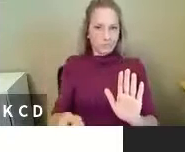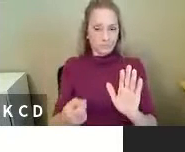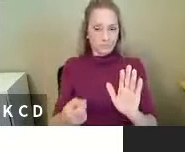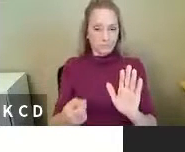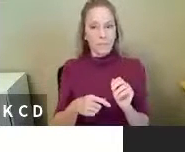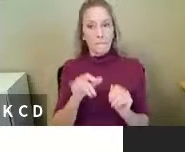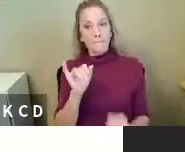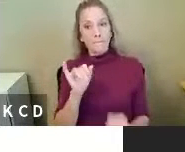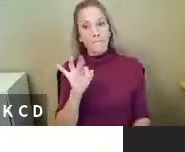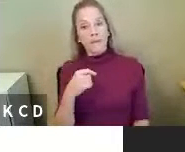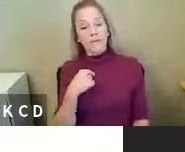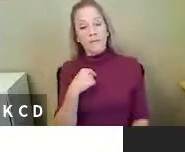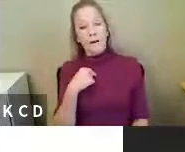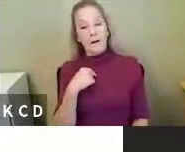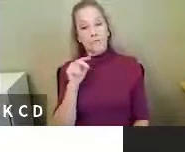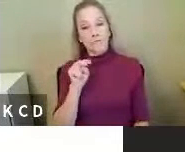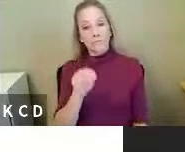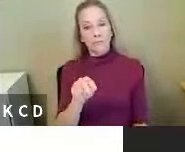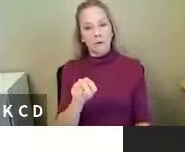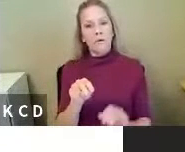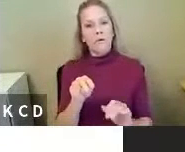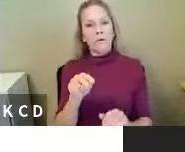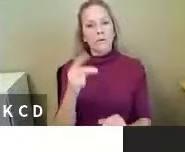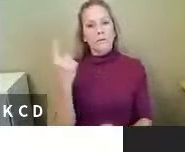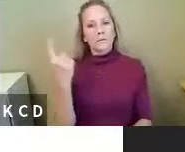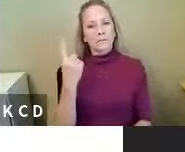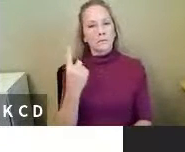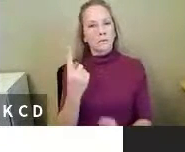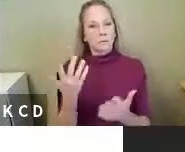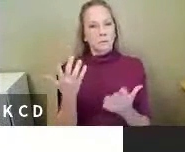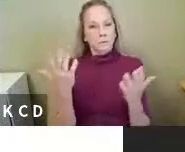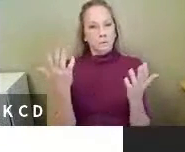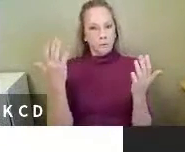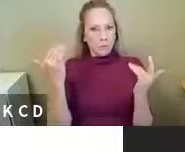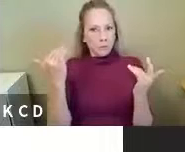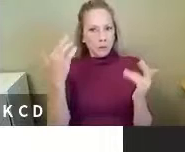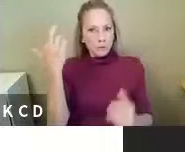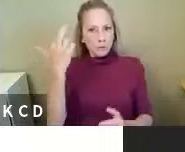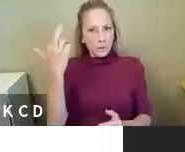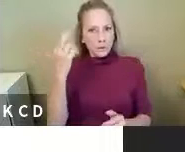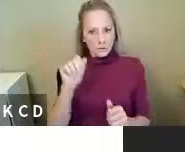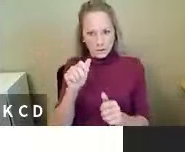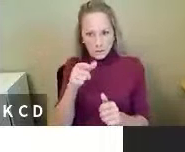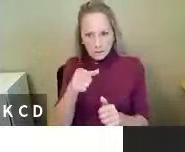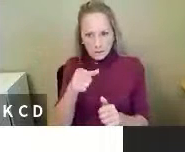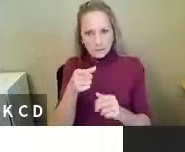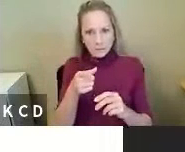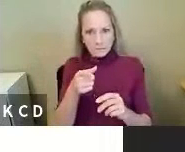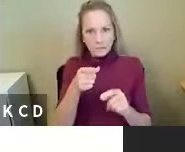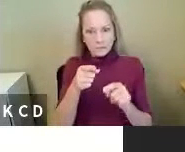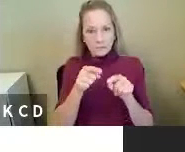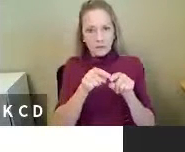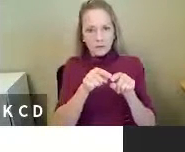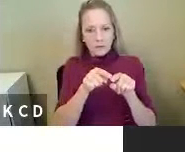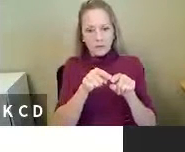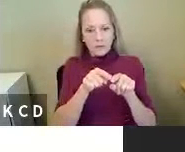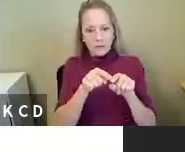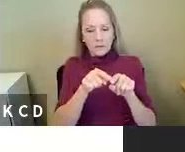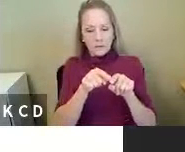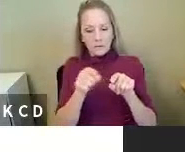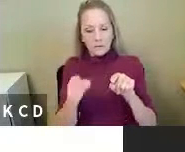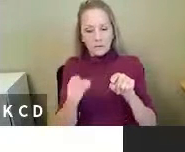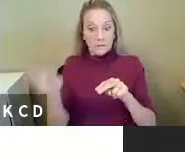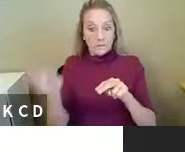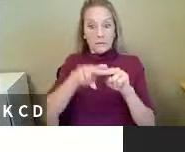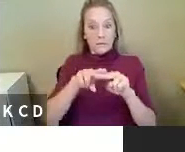here, if I was to take a step back, would be to say, what has motivated that sudden increase? I mean, the idea would be that we